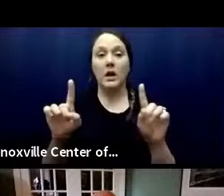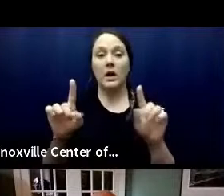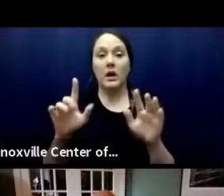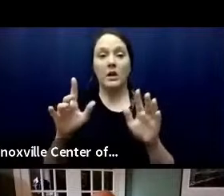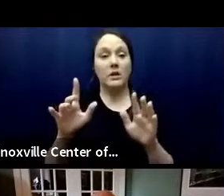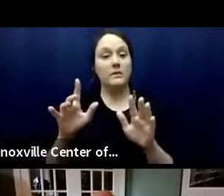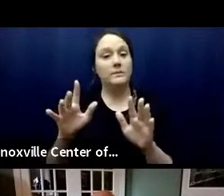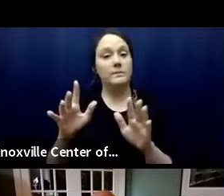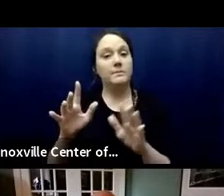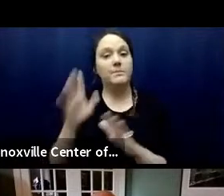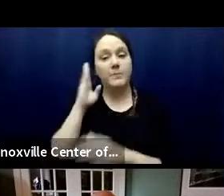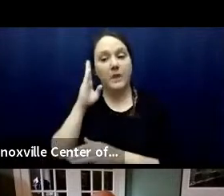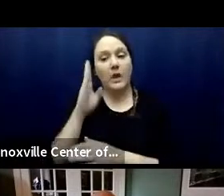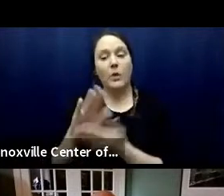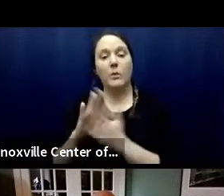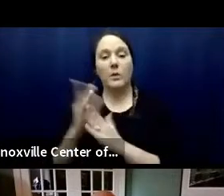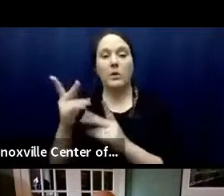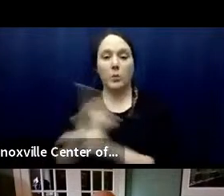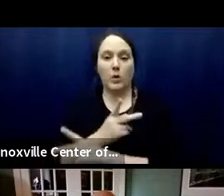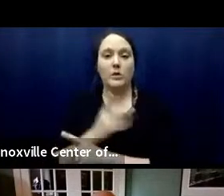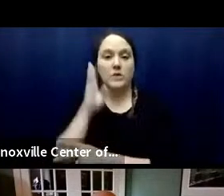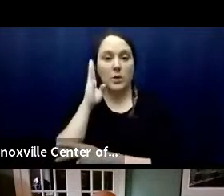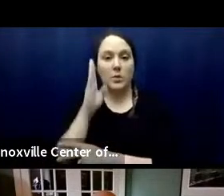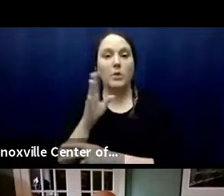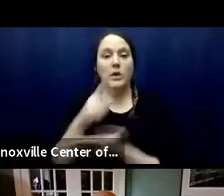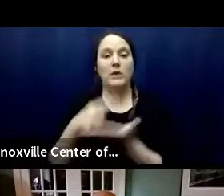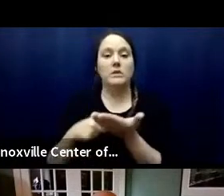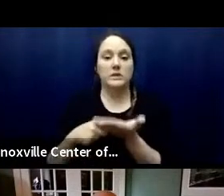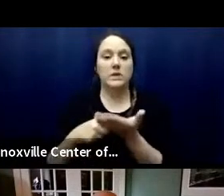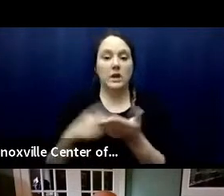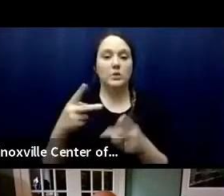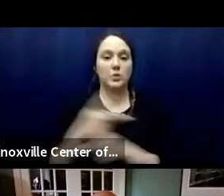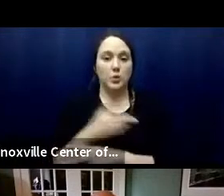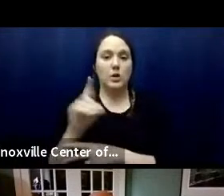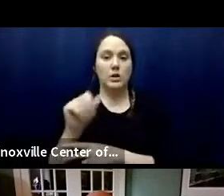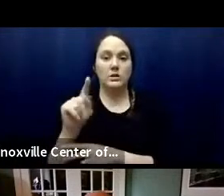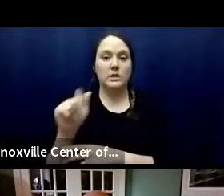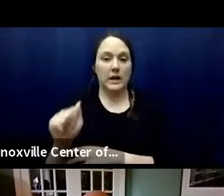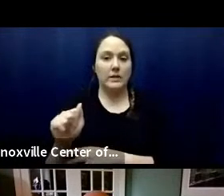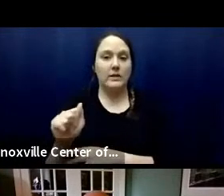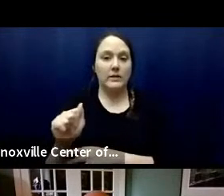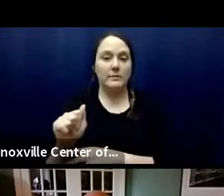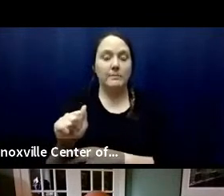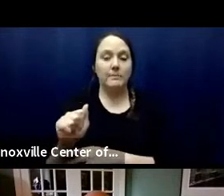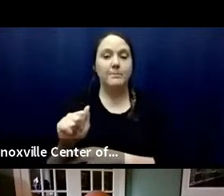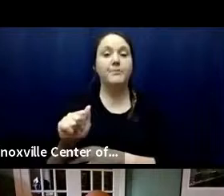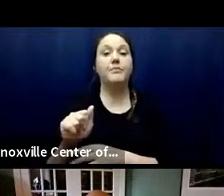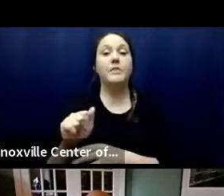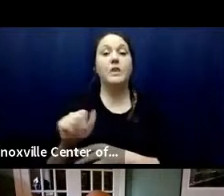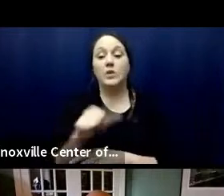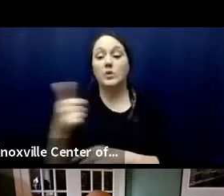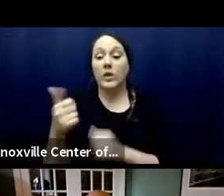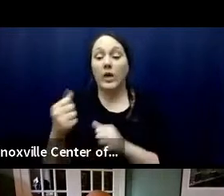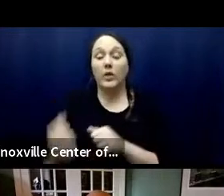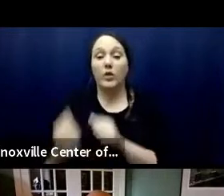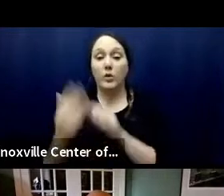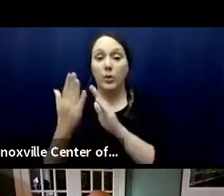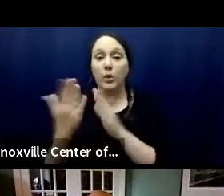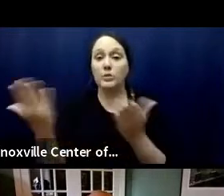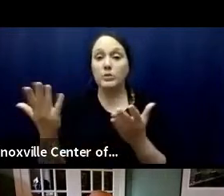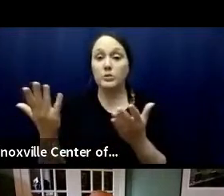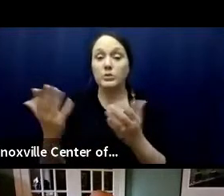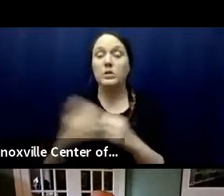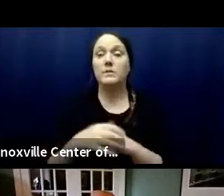but we're going to be talking about worse data for, I think, a period of time. And so the other philosophical approach is